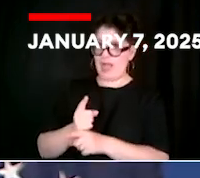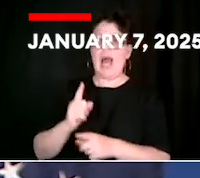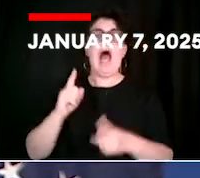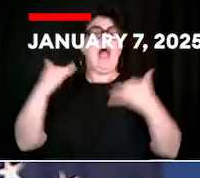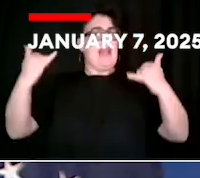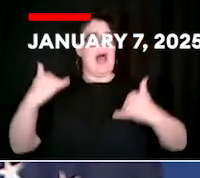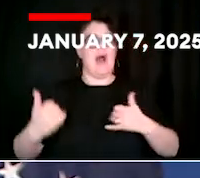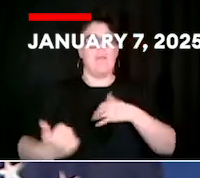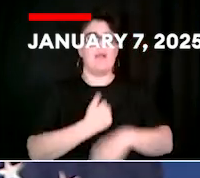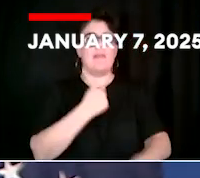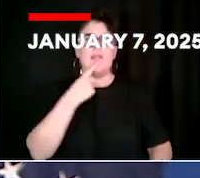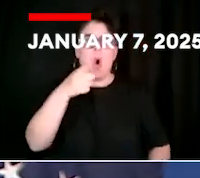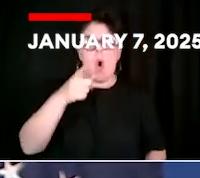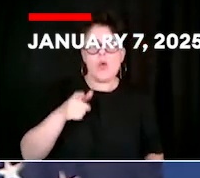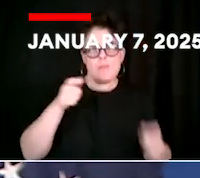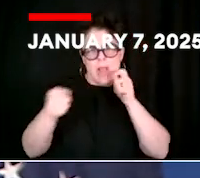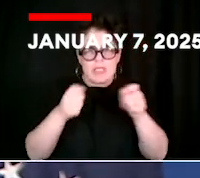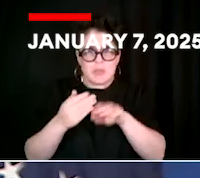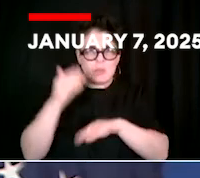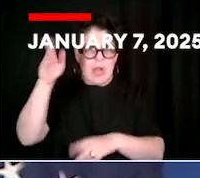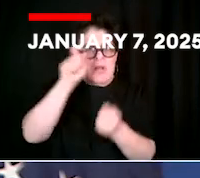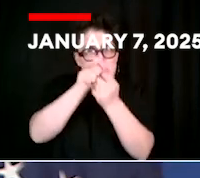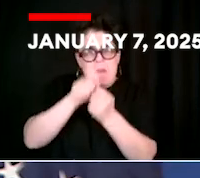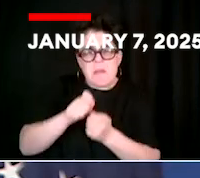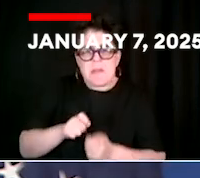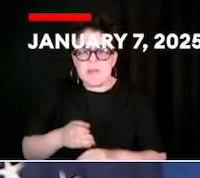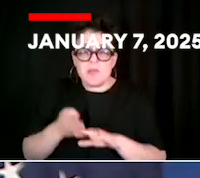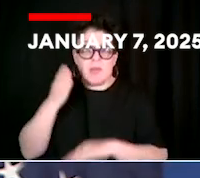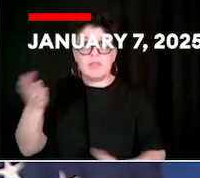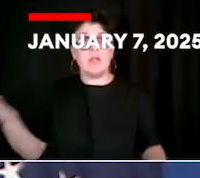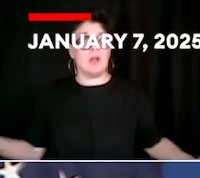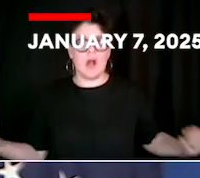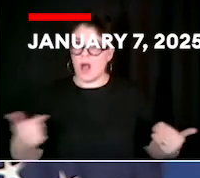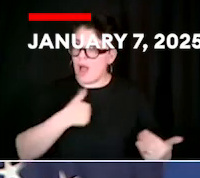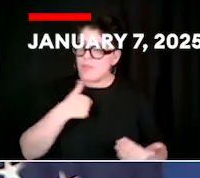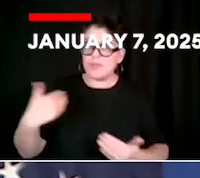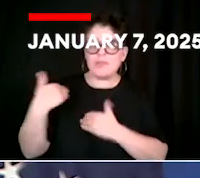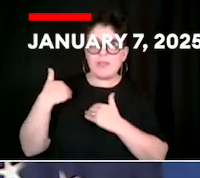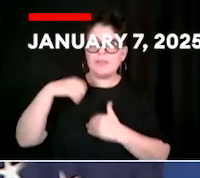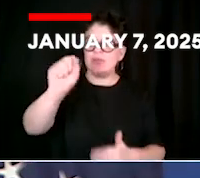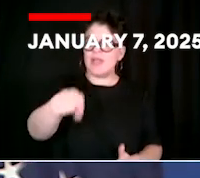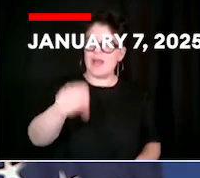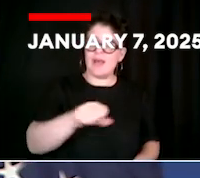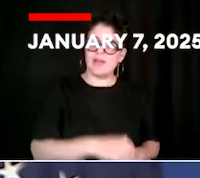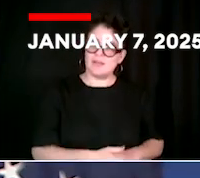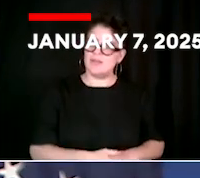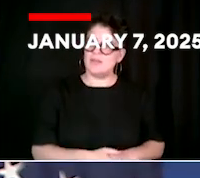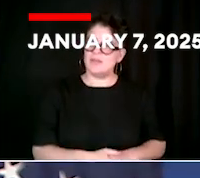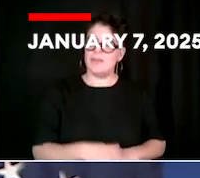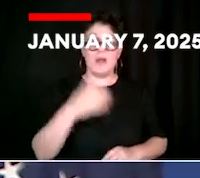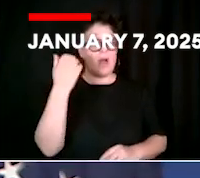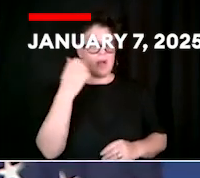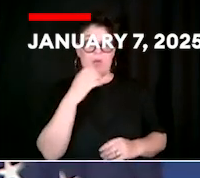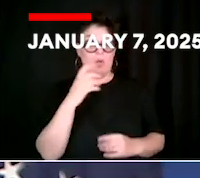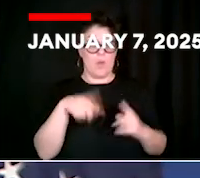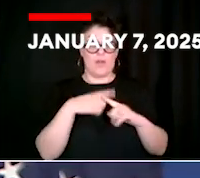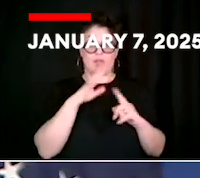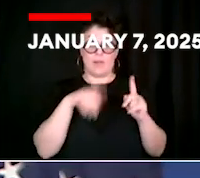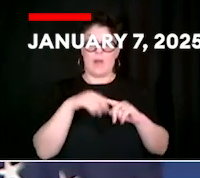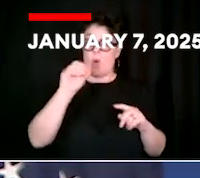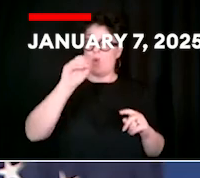I'm responsible, but when you look at the overtime we had to spend, do an analysis of it. We had